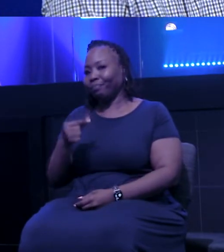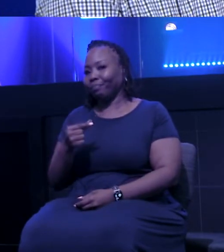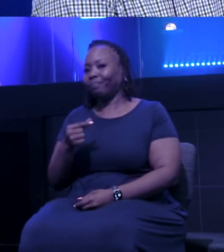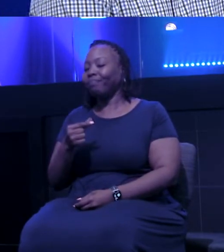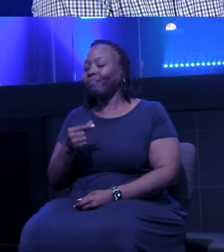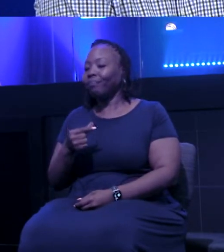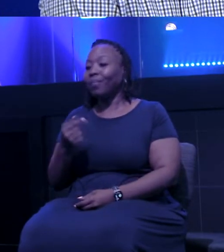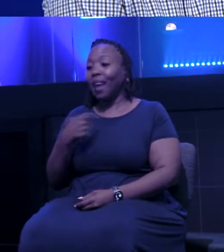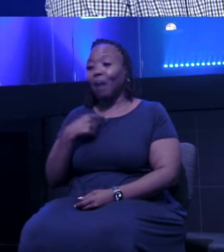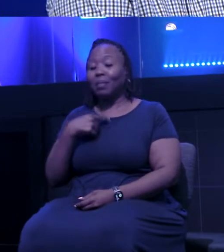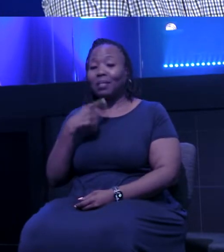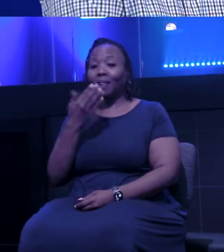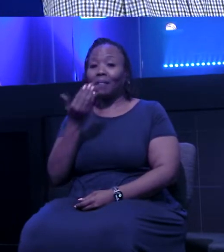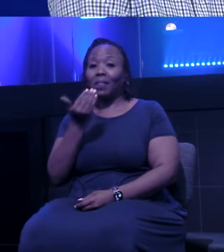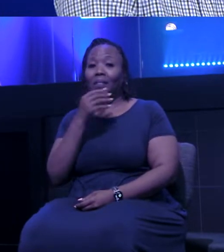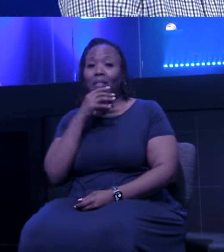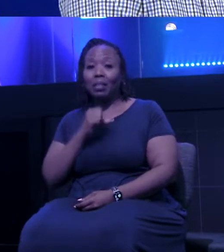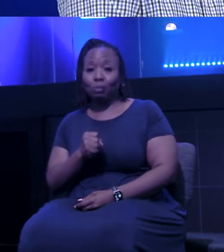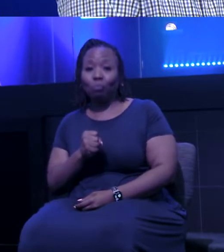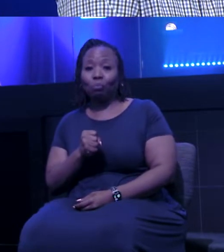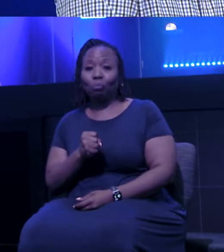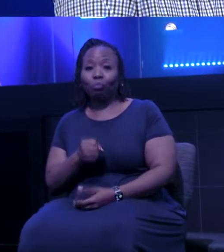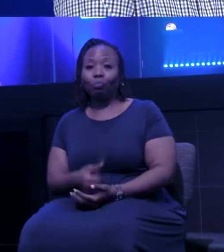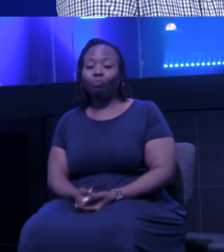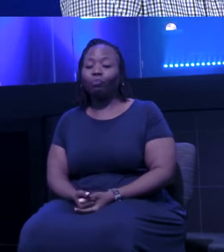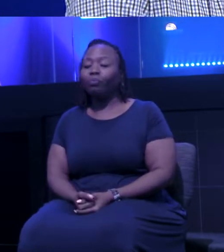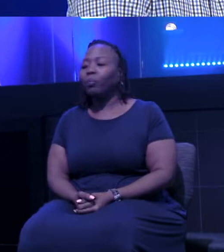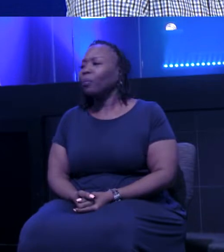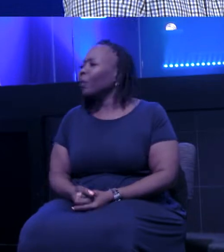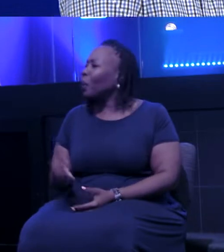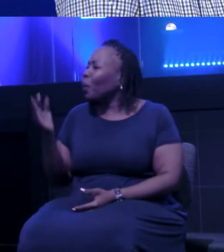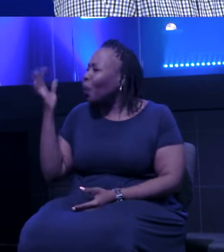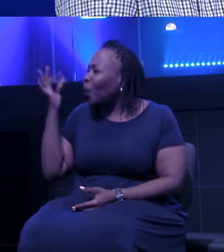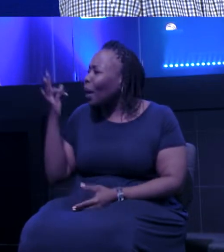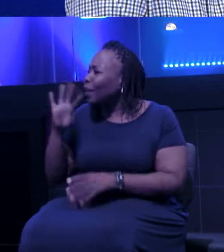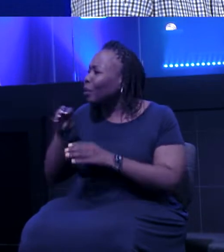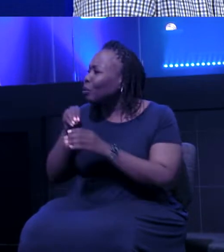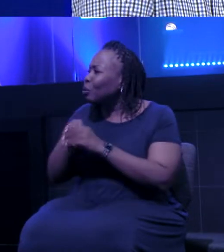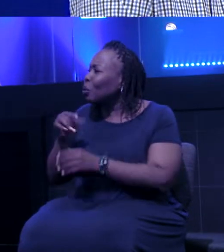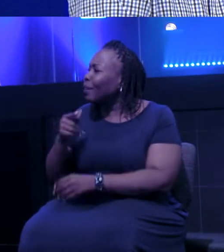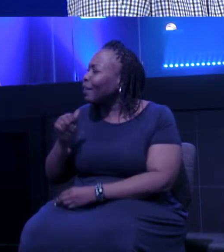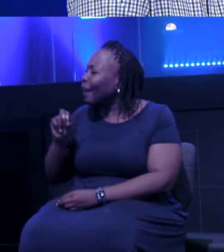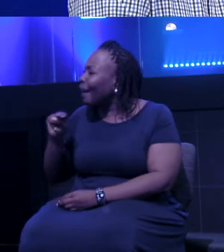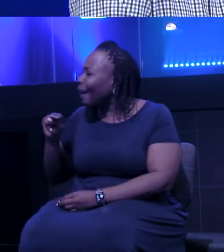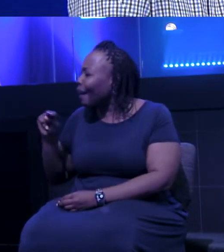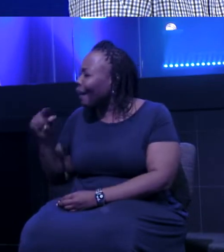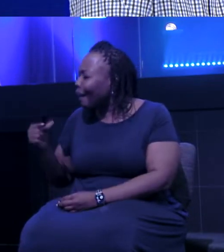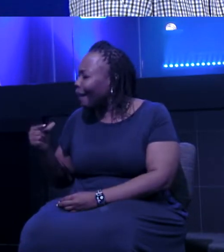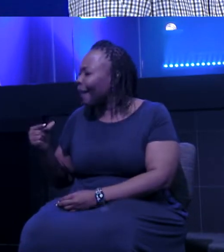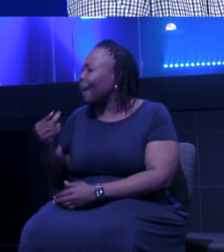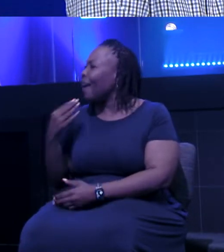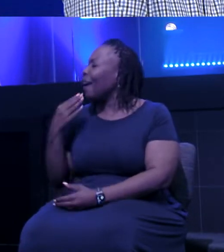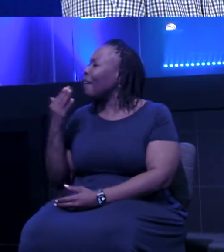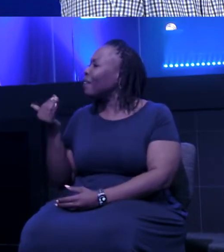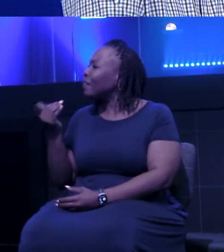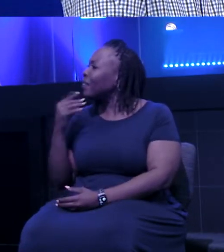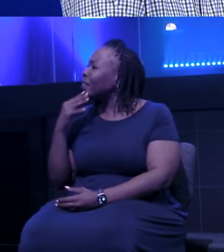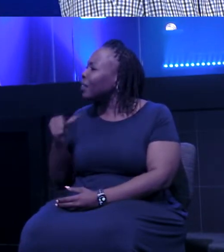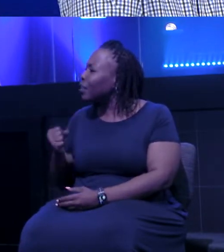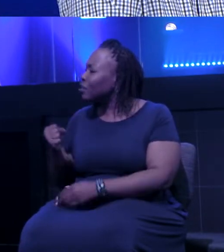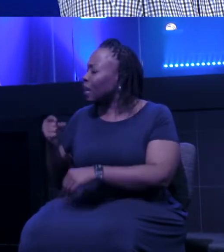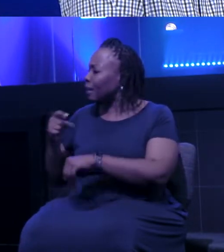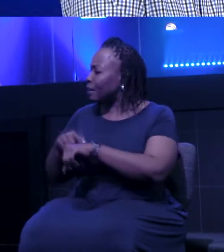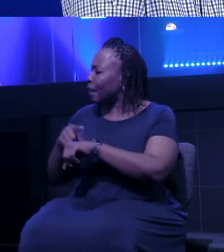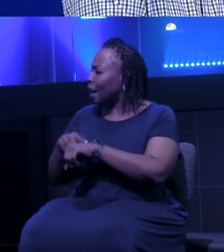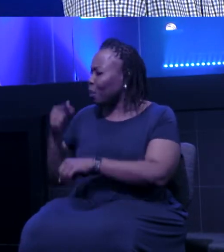decision? 15. 15. I was 15. And why did you join a gang at 15? You said at the time you thought it was your best